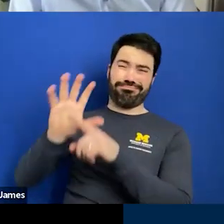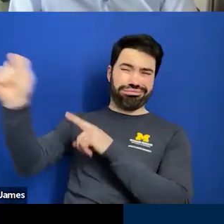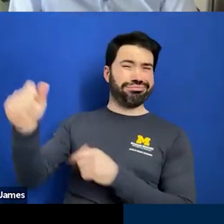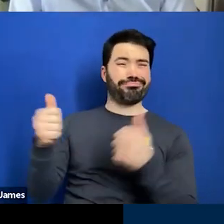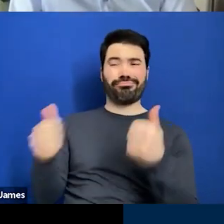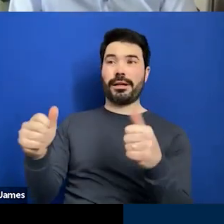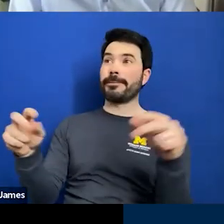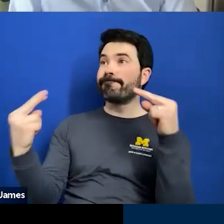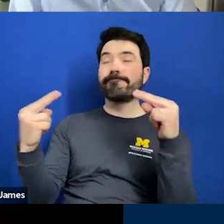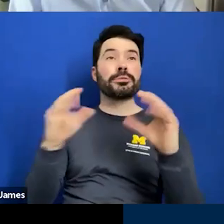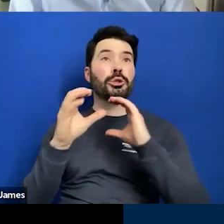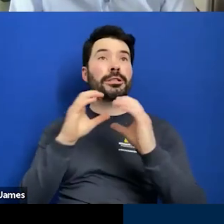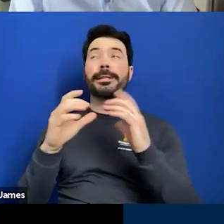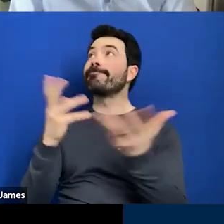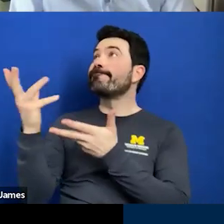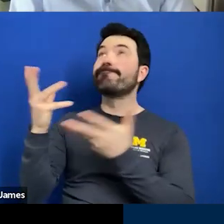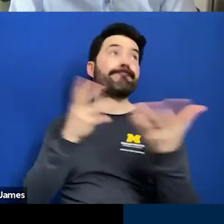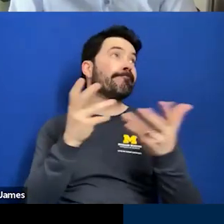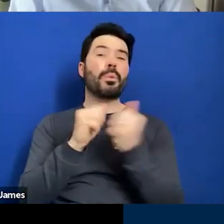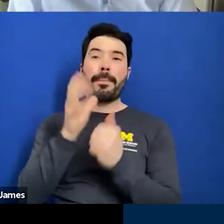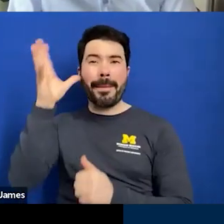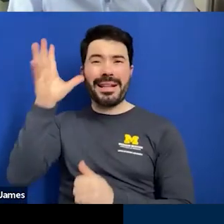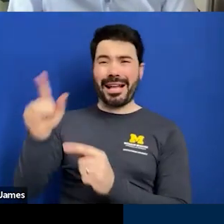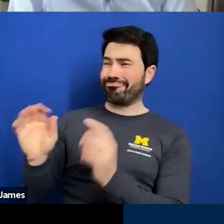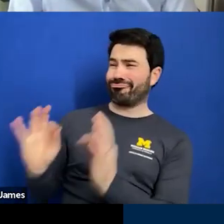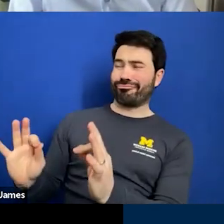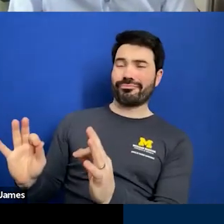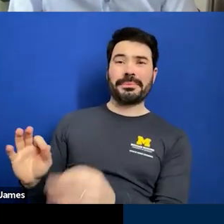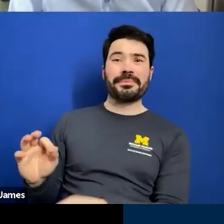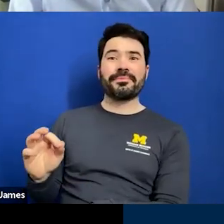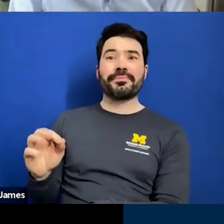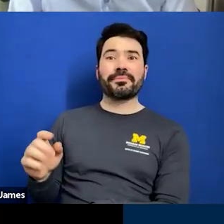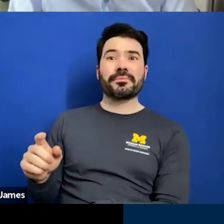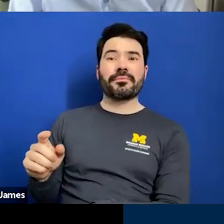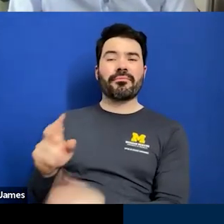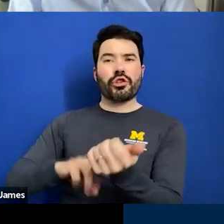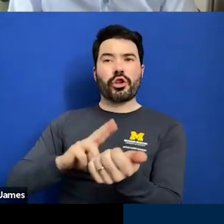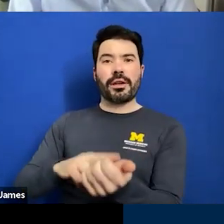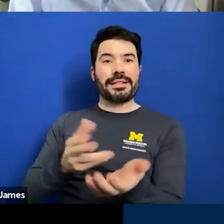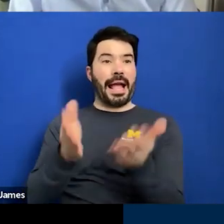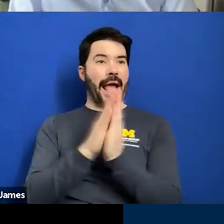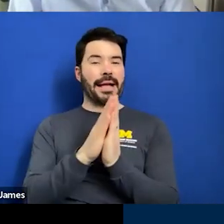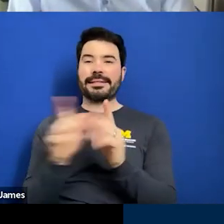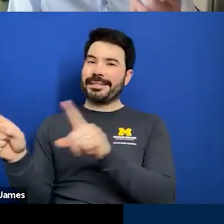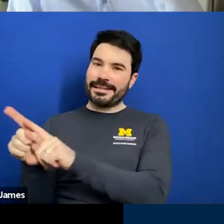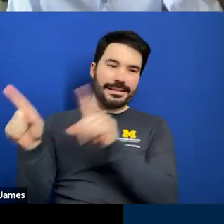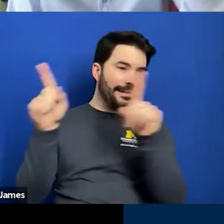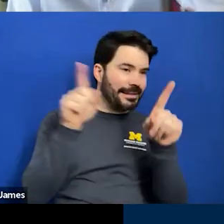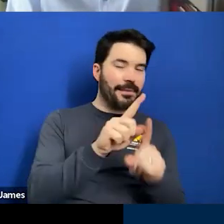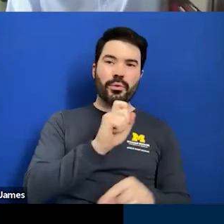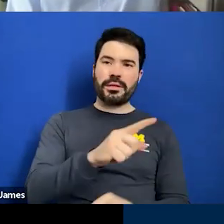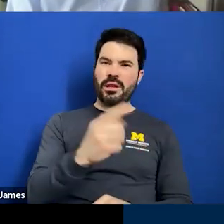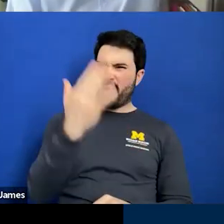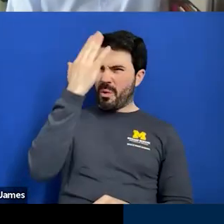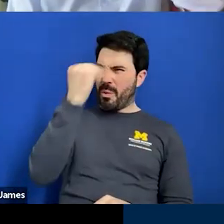eye contact. She was communicating with her parents. She was doing great. And the nurse asked the same question that this person asked. Why